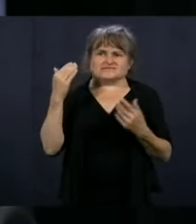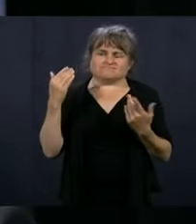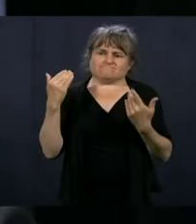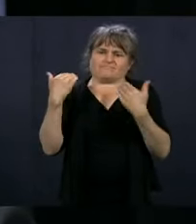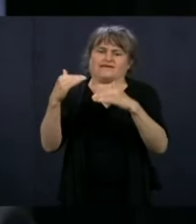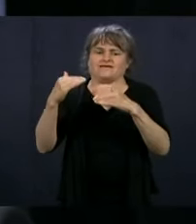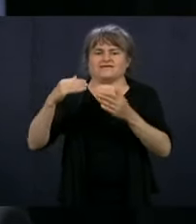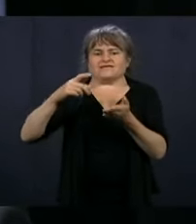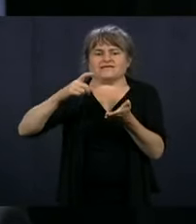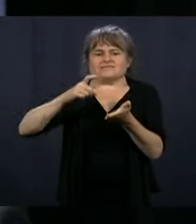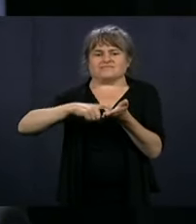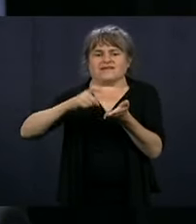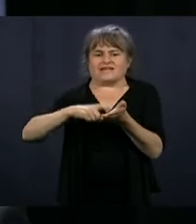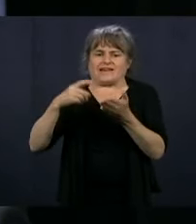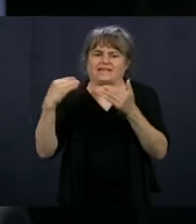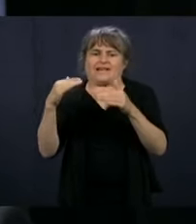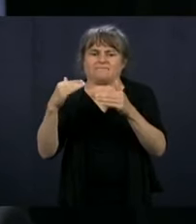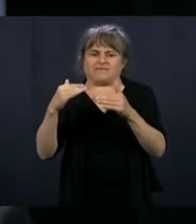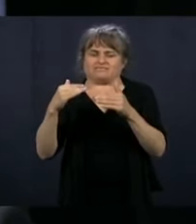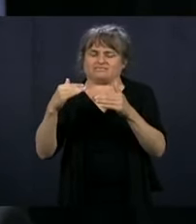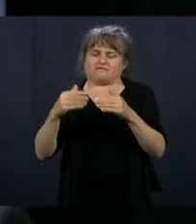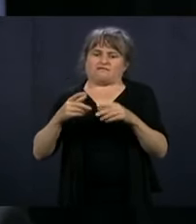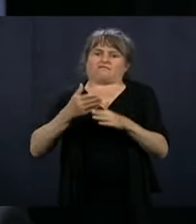delays that can be reduced